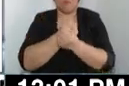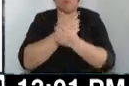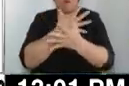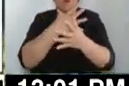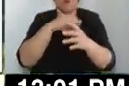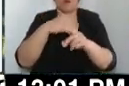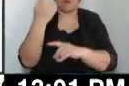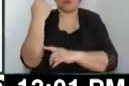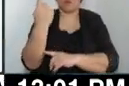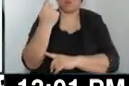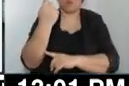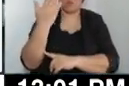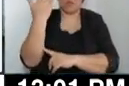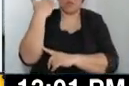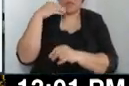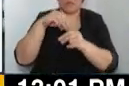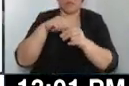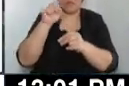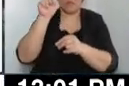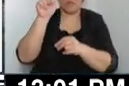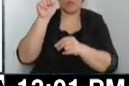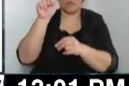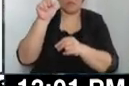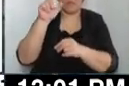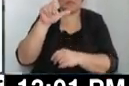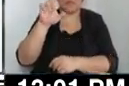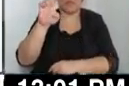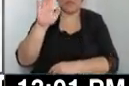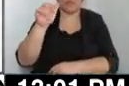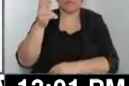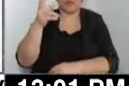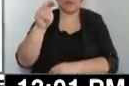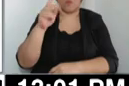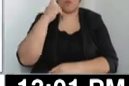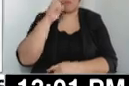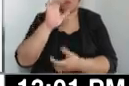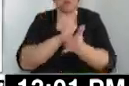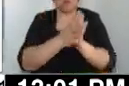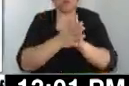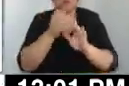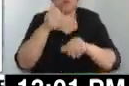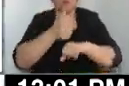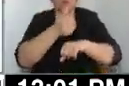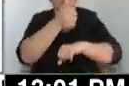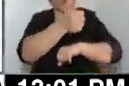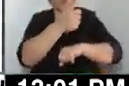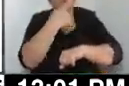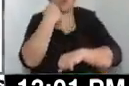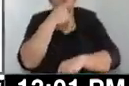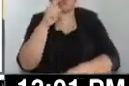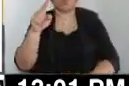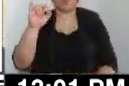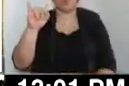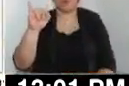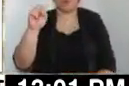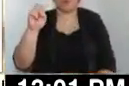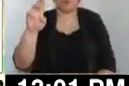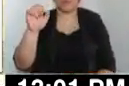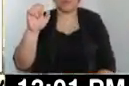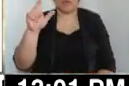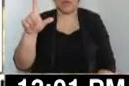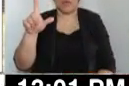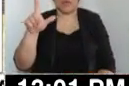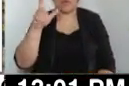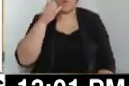Tuesday. An attack unprecedented in scale and sophistication, blamed on Israel by Hezbollah's leaders. A son of a